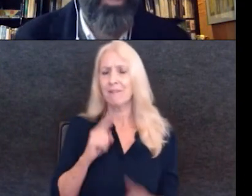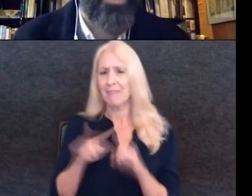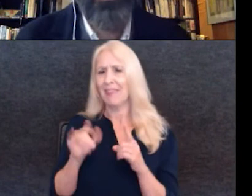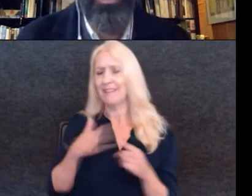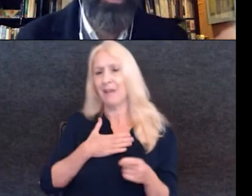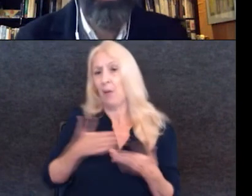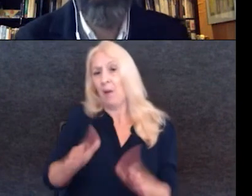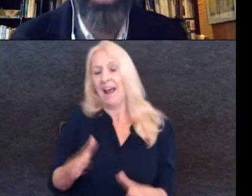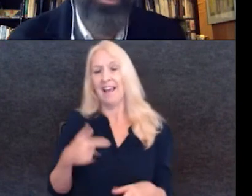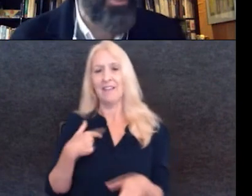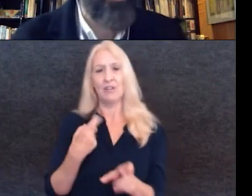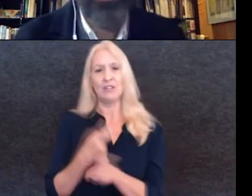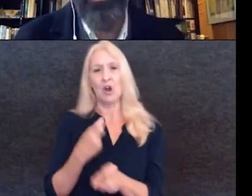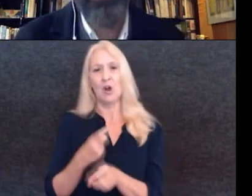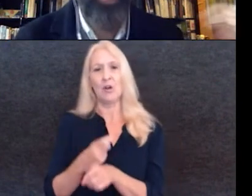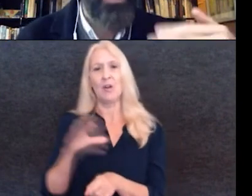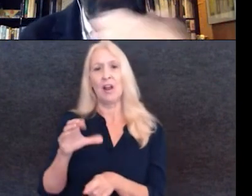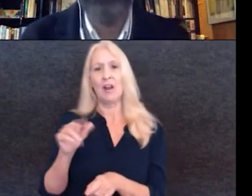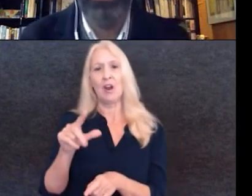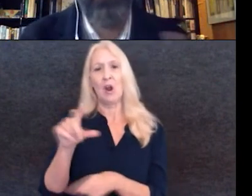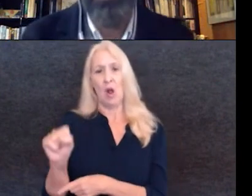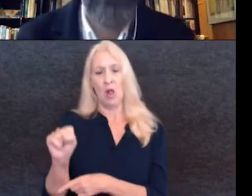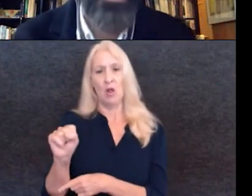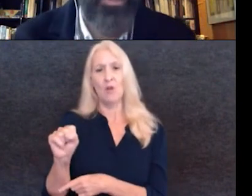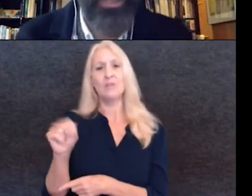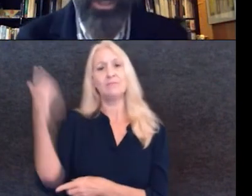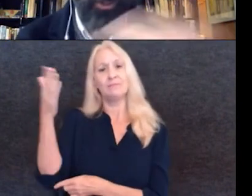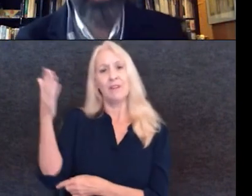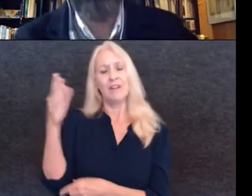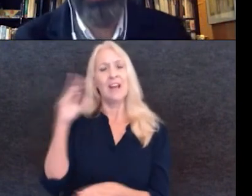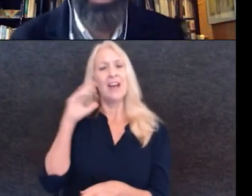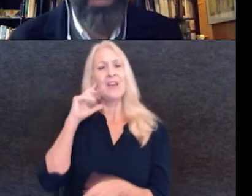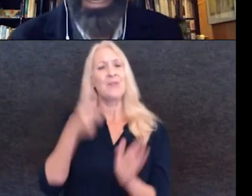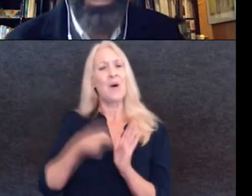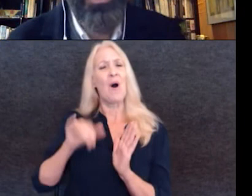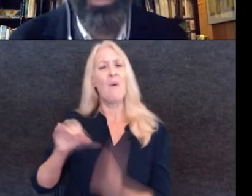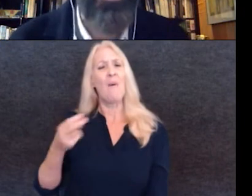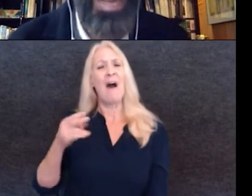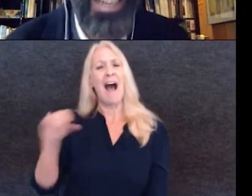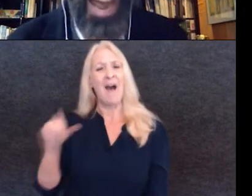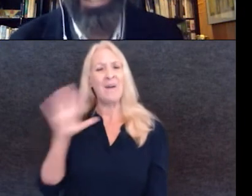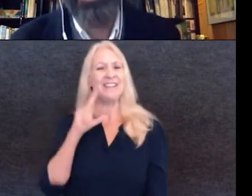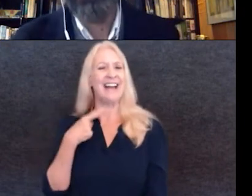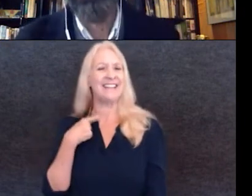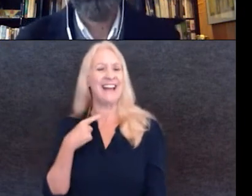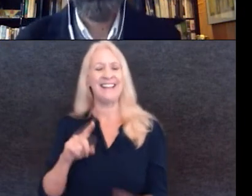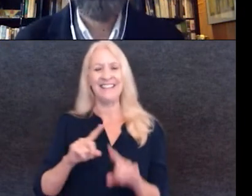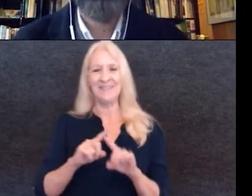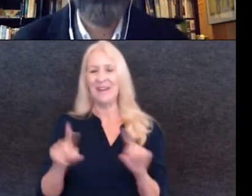said, when Carlos finished a presentation and he walks away, you realize that he's got an Ohio accent, but he just sort of played up his kind of Latin